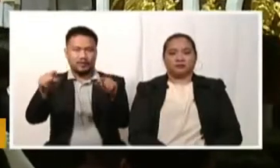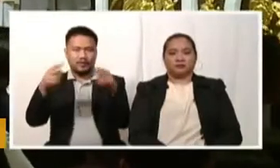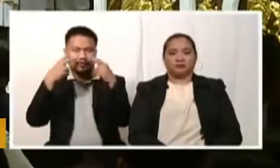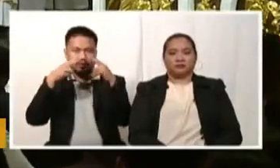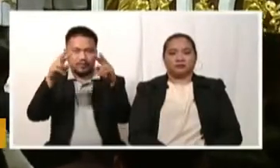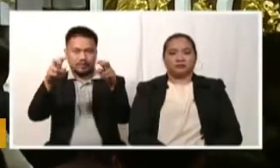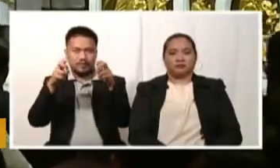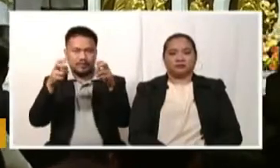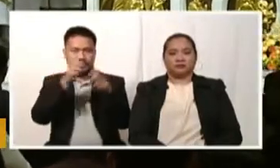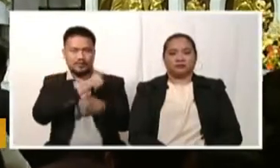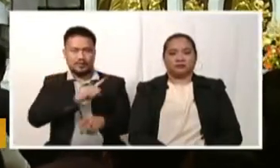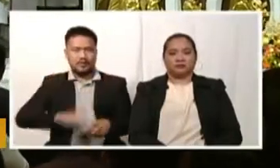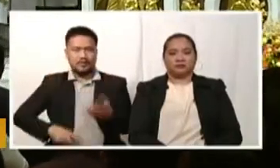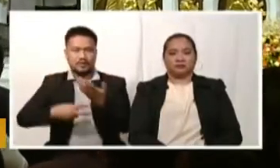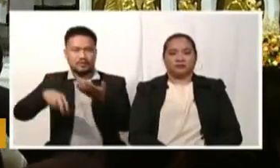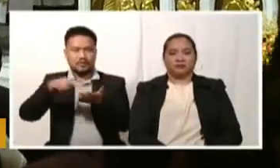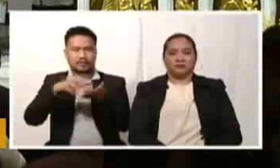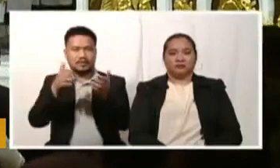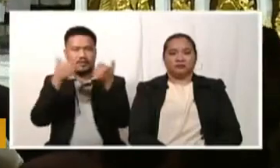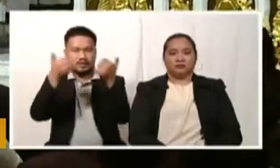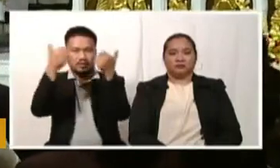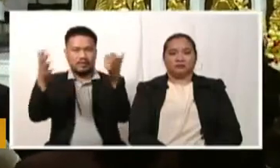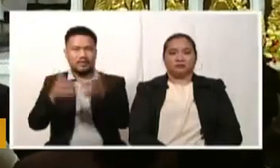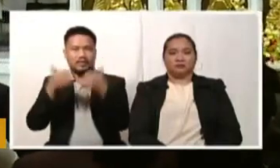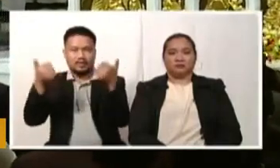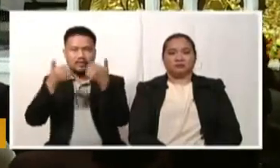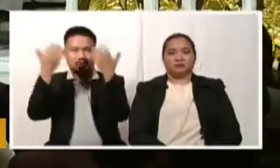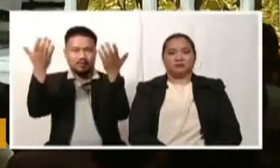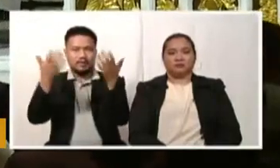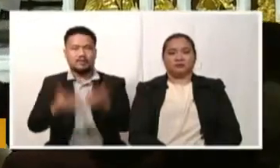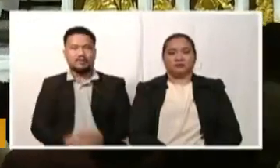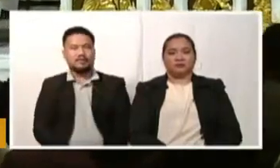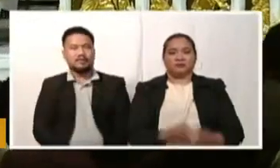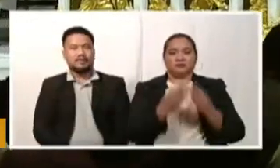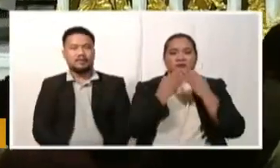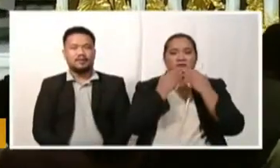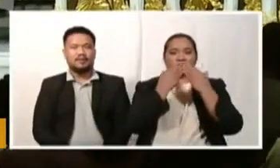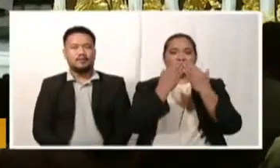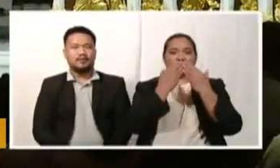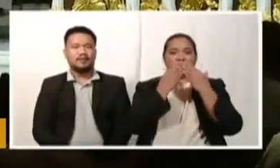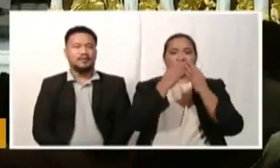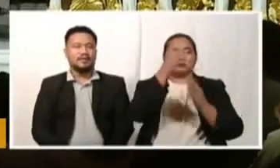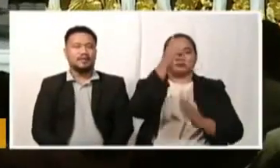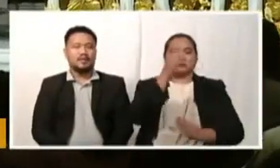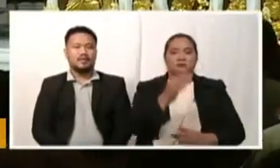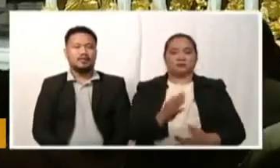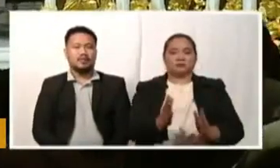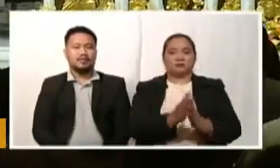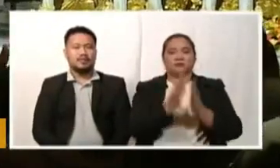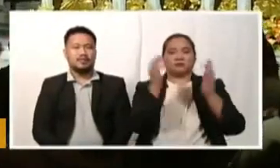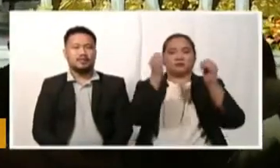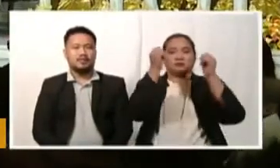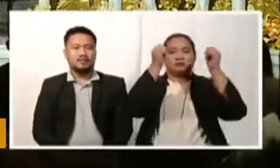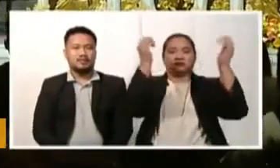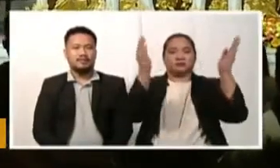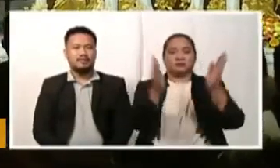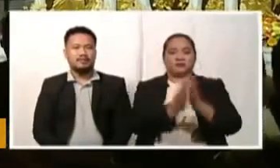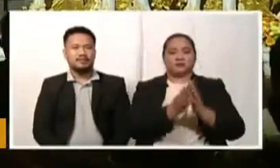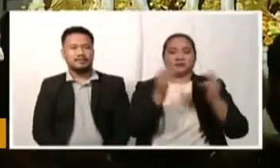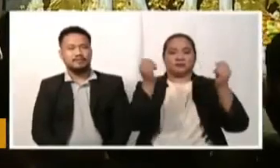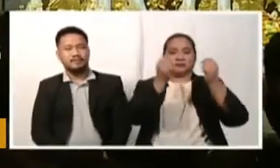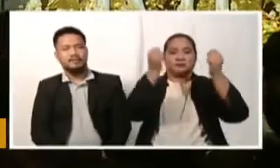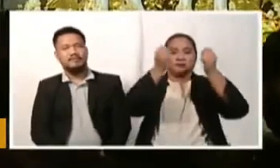Lord. Alleluia, alleluia. Thanks be to God. Alleluia, alleluia. Alleluia.